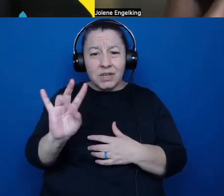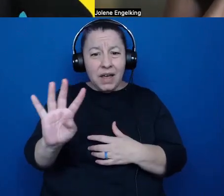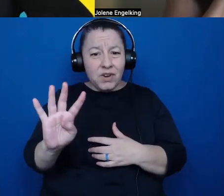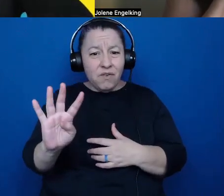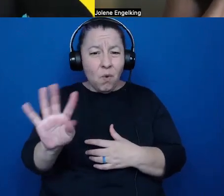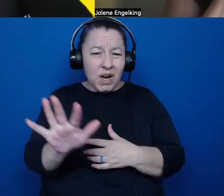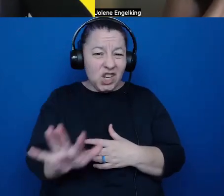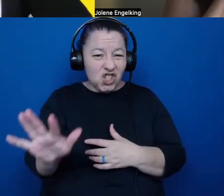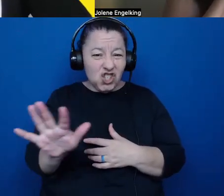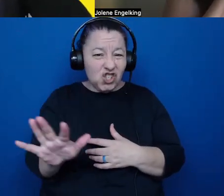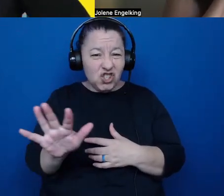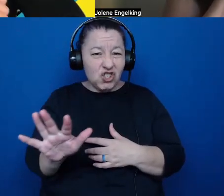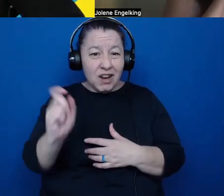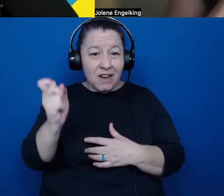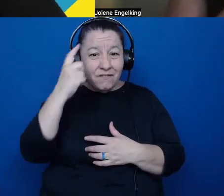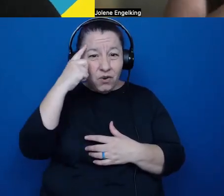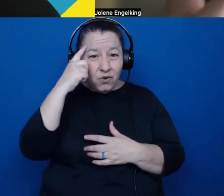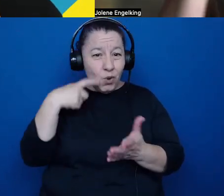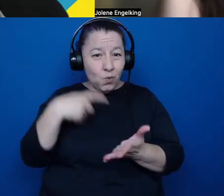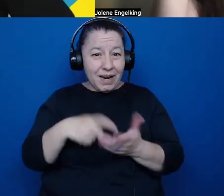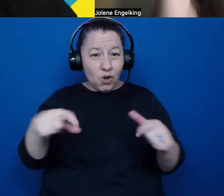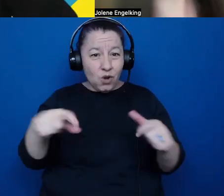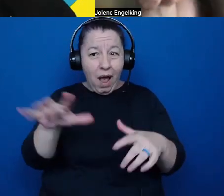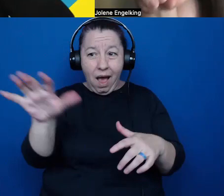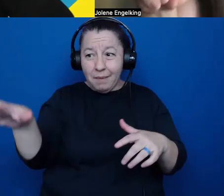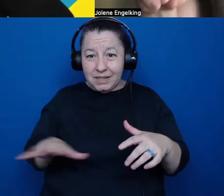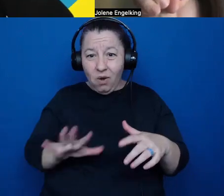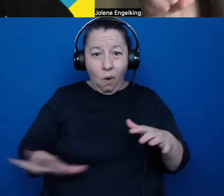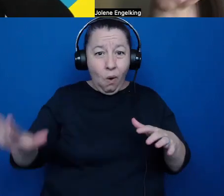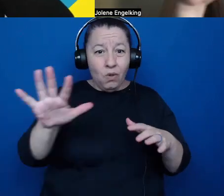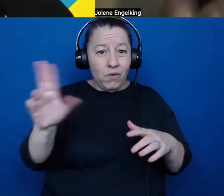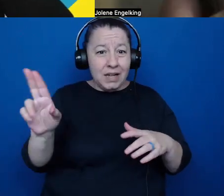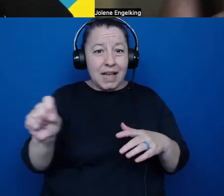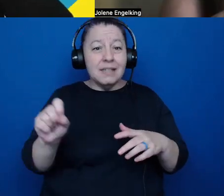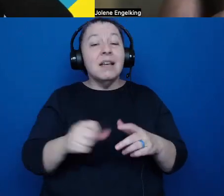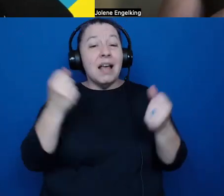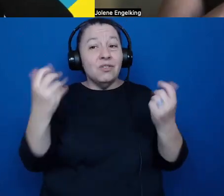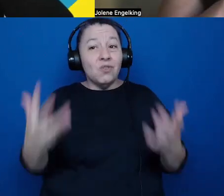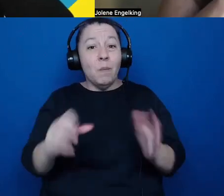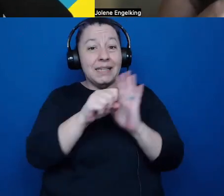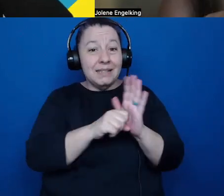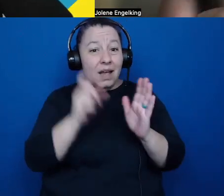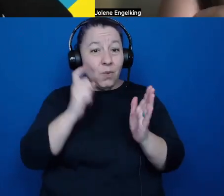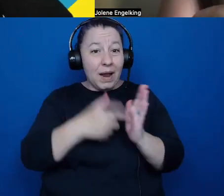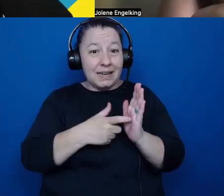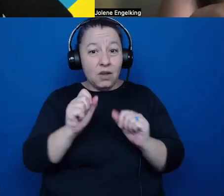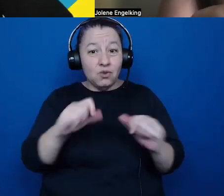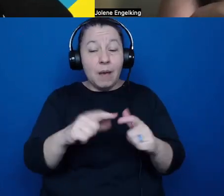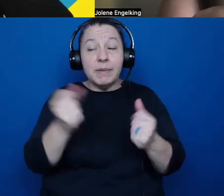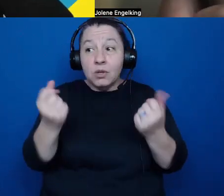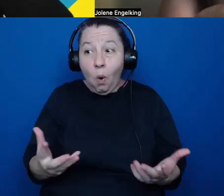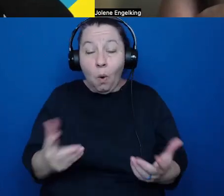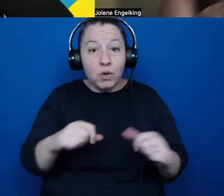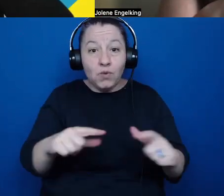574-ish federally recognized tribes, plus so many state recognized tribes, plus so many tribes that are not even recognized